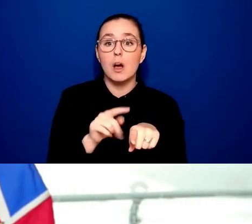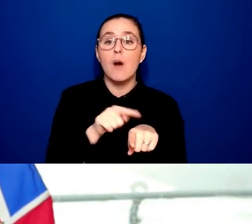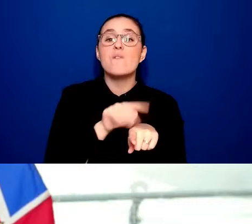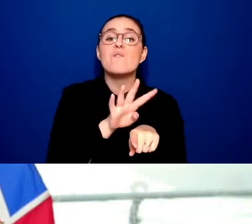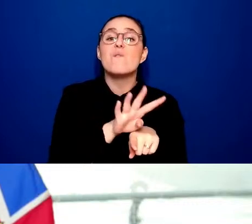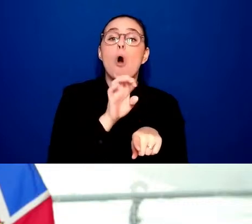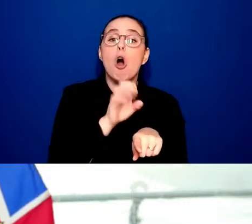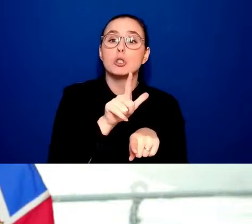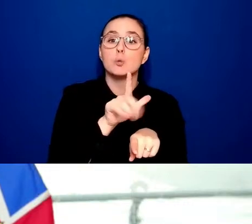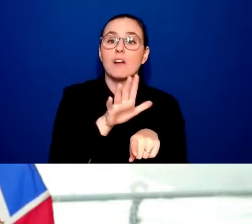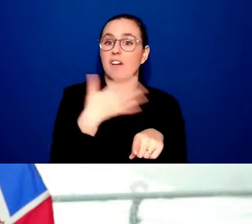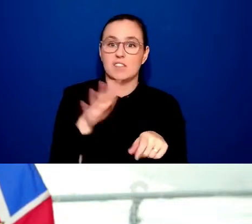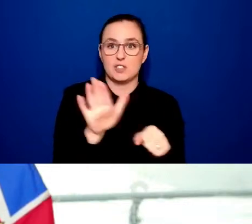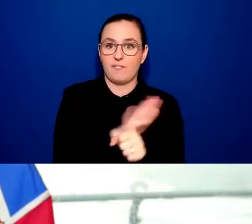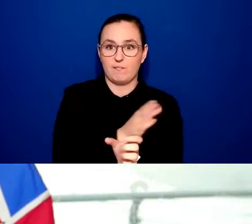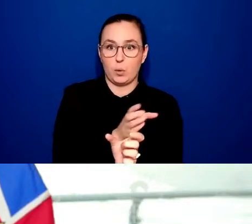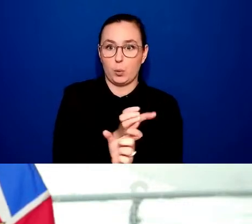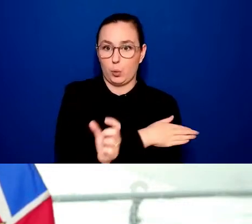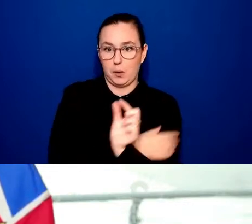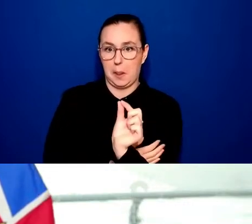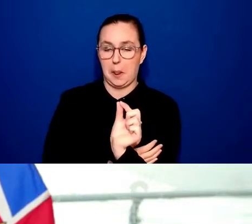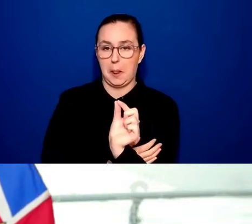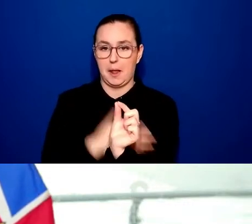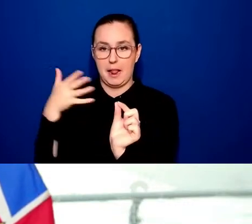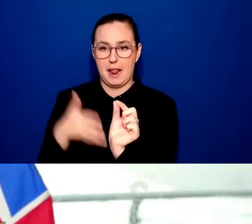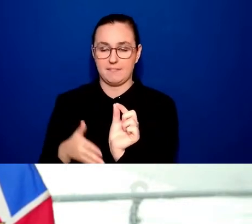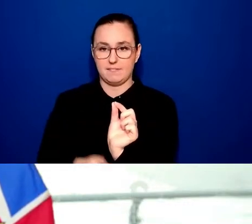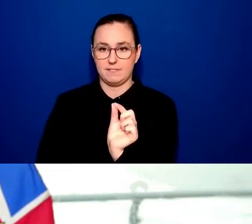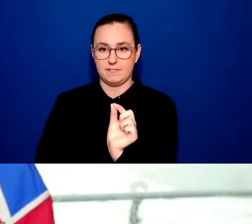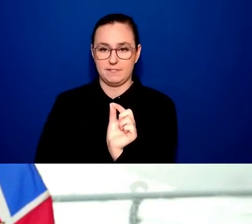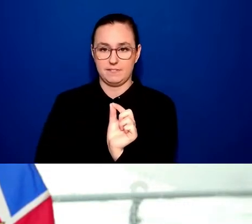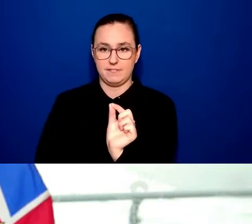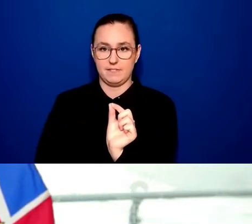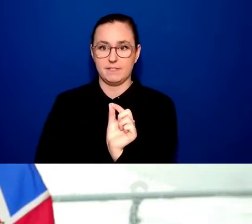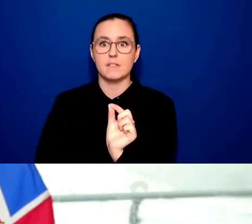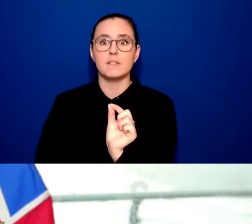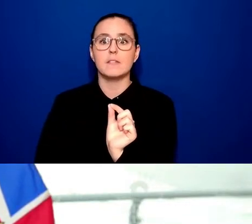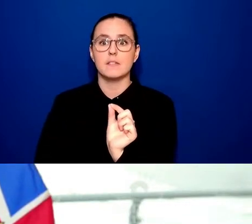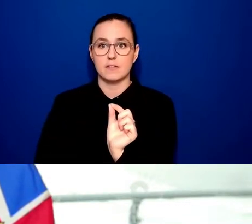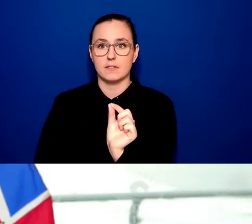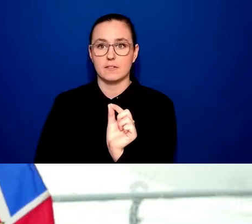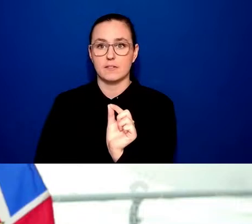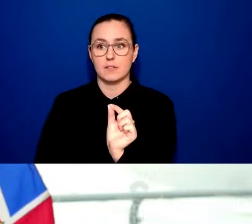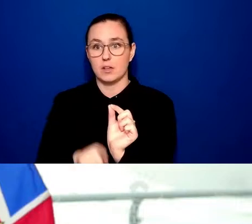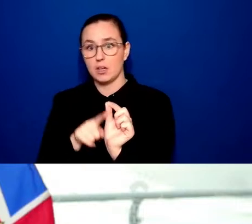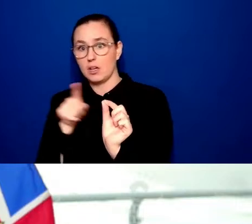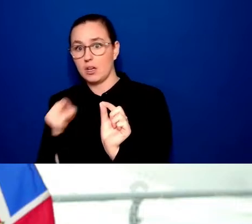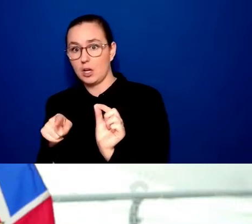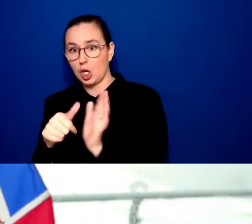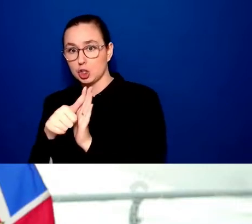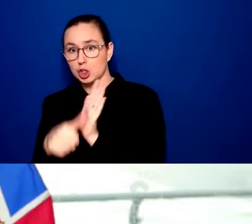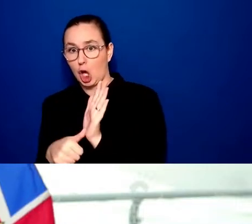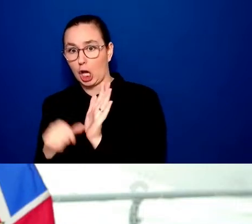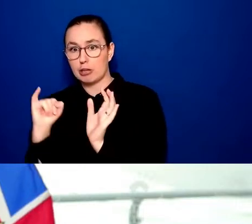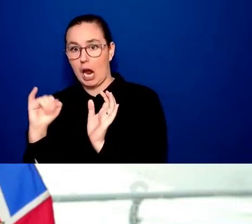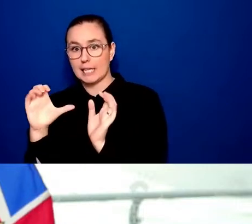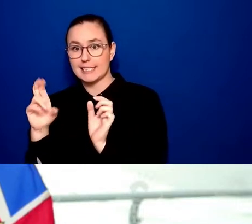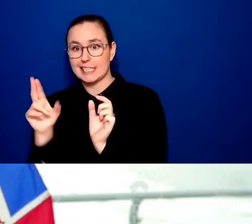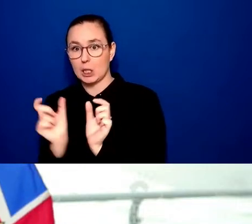full, and a further 28 of the surge beds, of